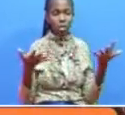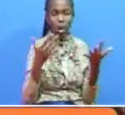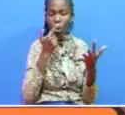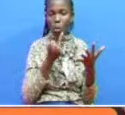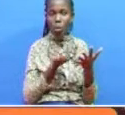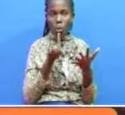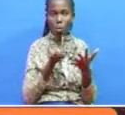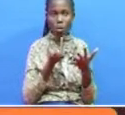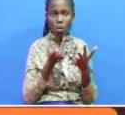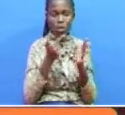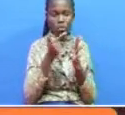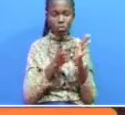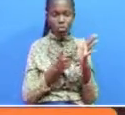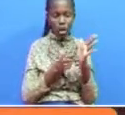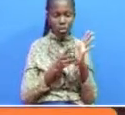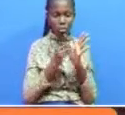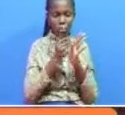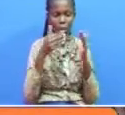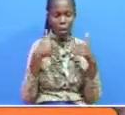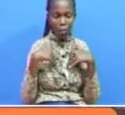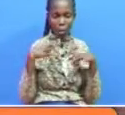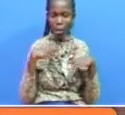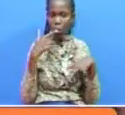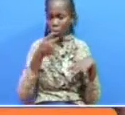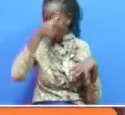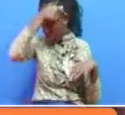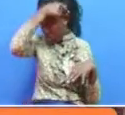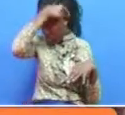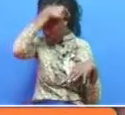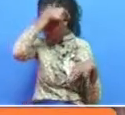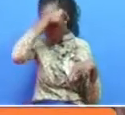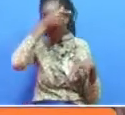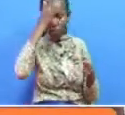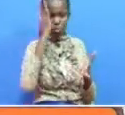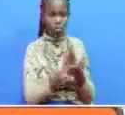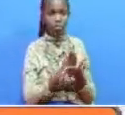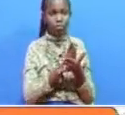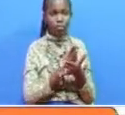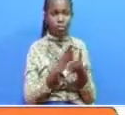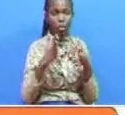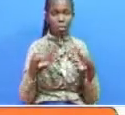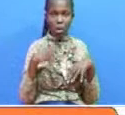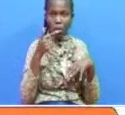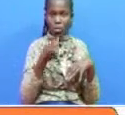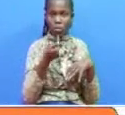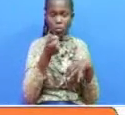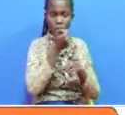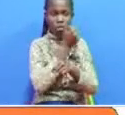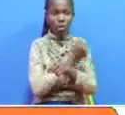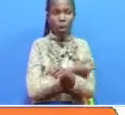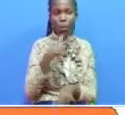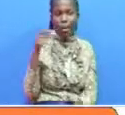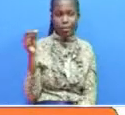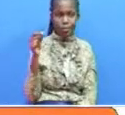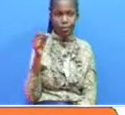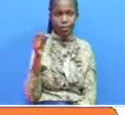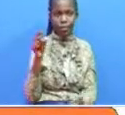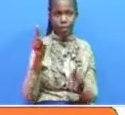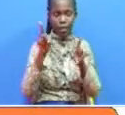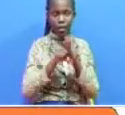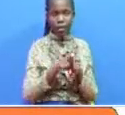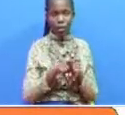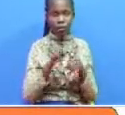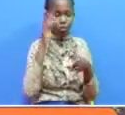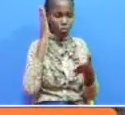have a track record of development, people whose degrees are genuine, yes. People who went to school and went to